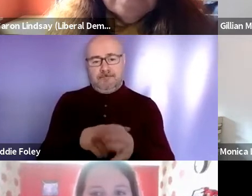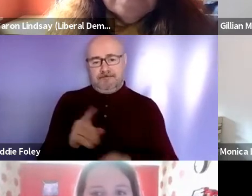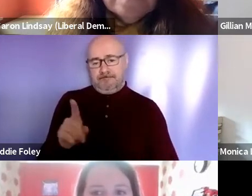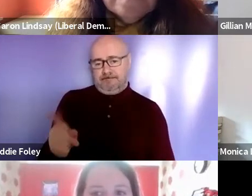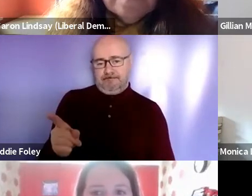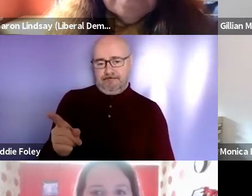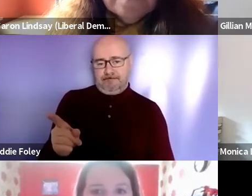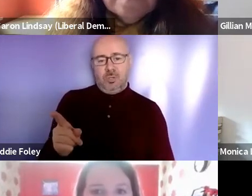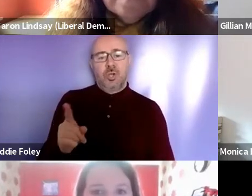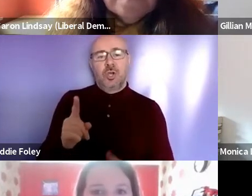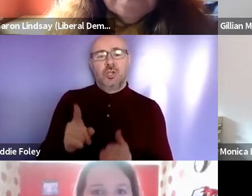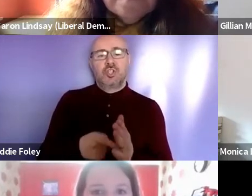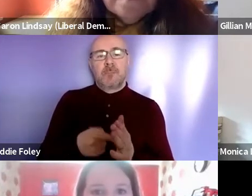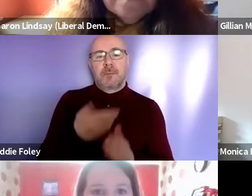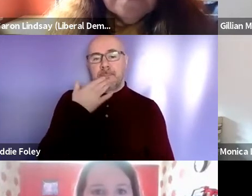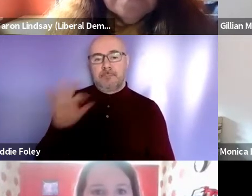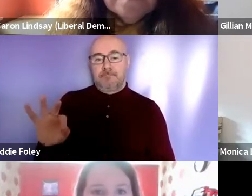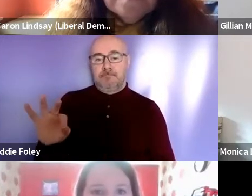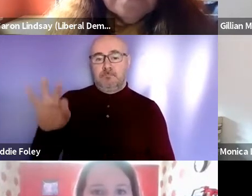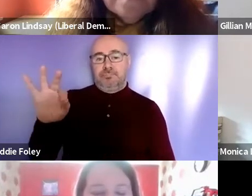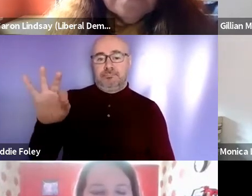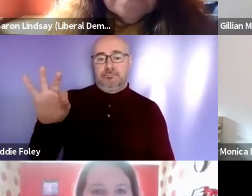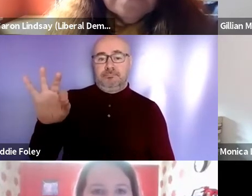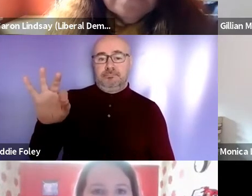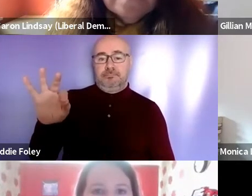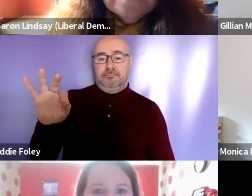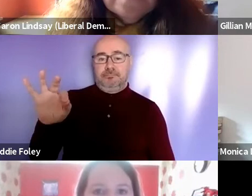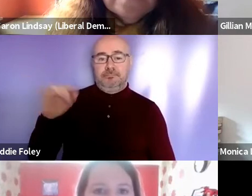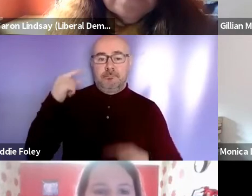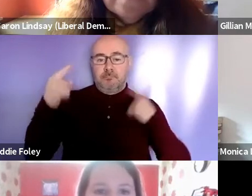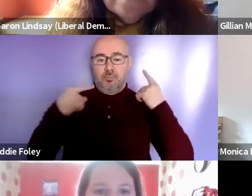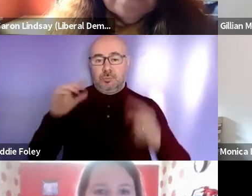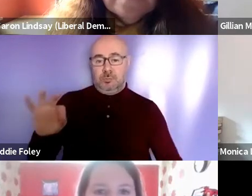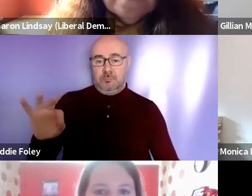You're on mute, Jeremy. You're still on mute.